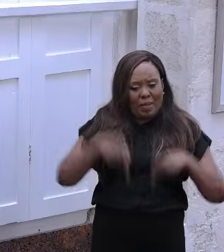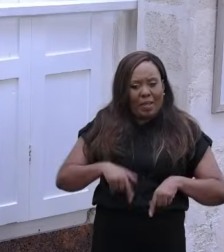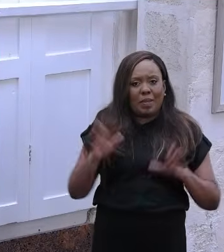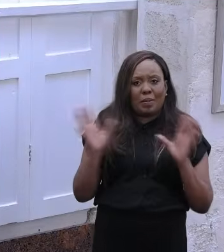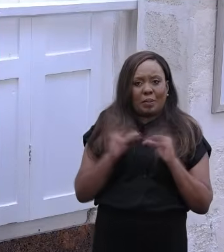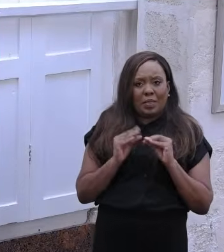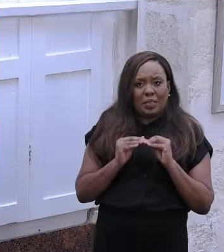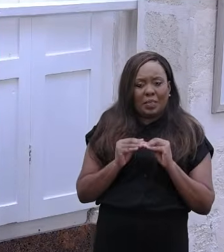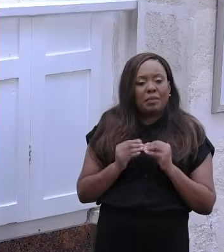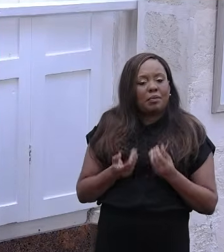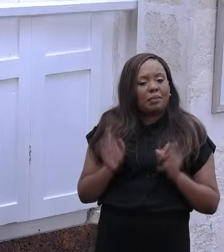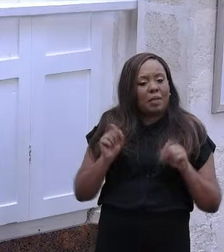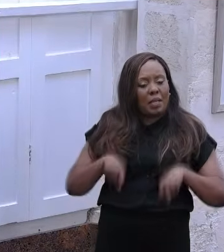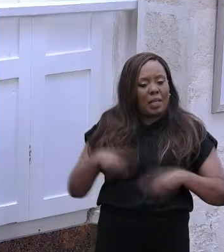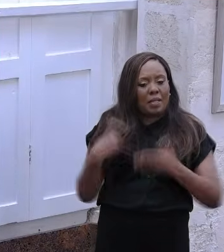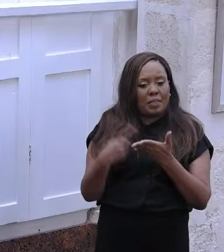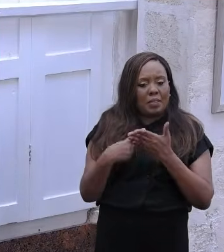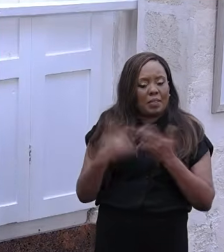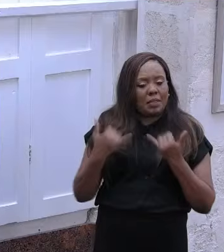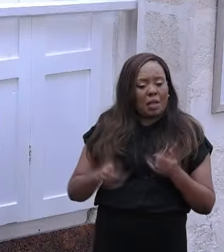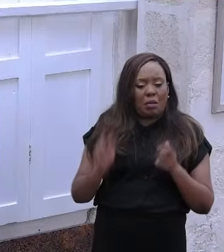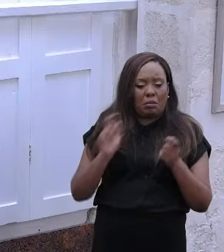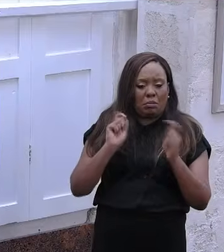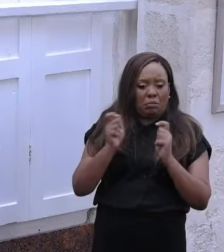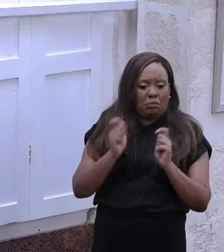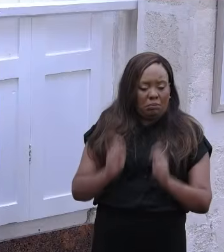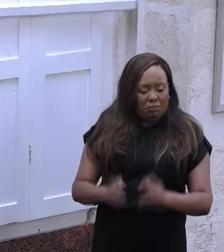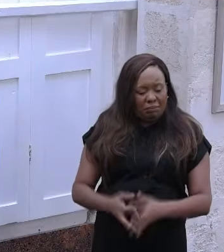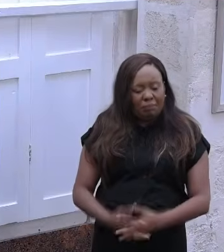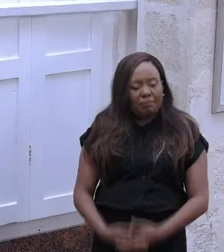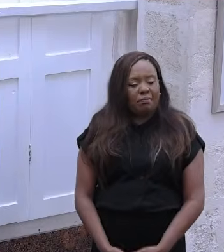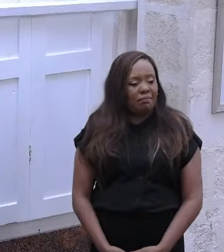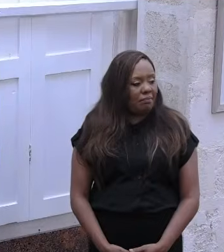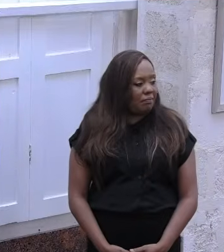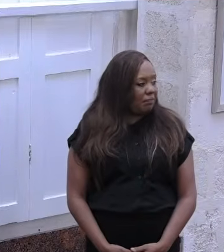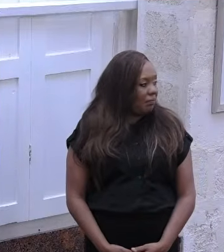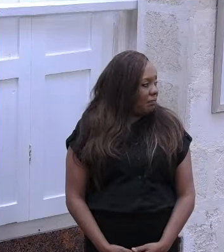the table and make any adjustments if they're required.